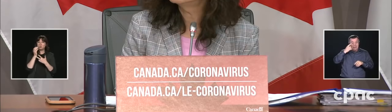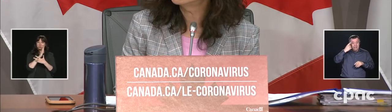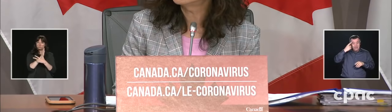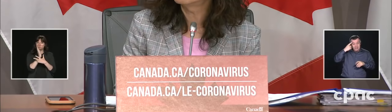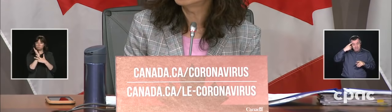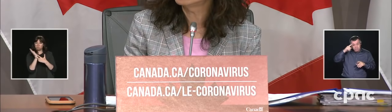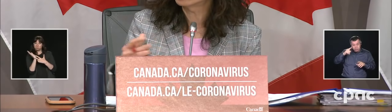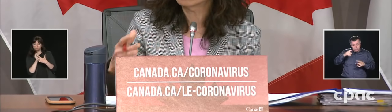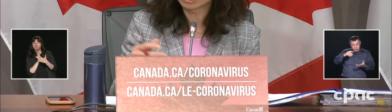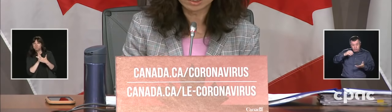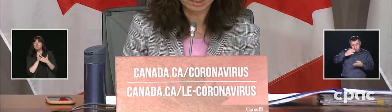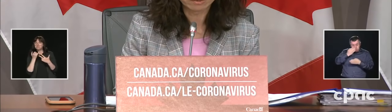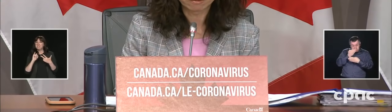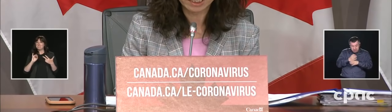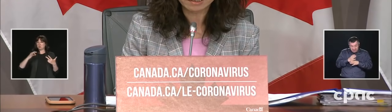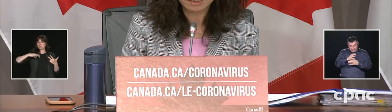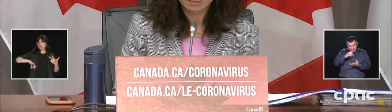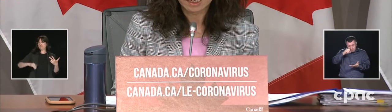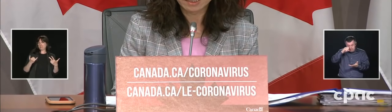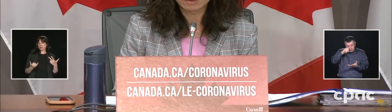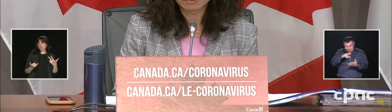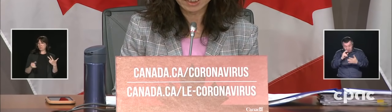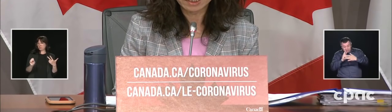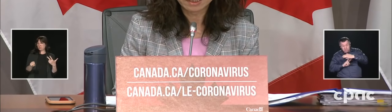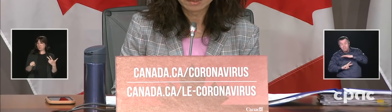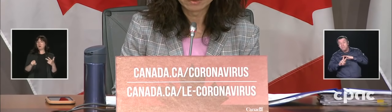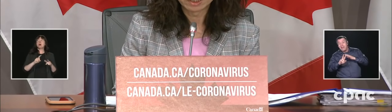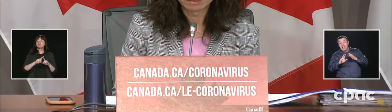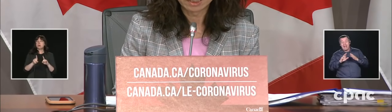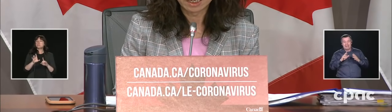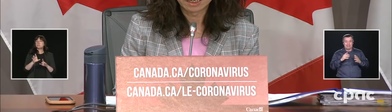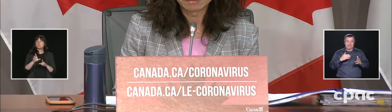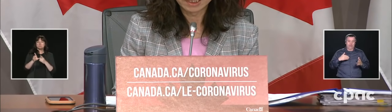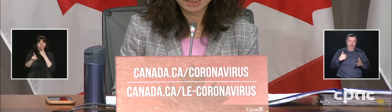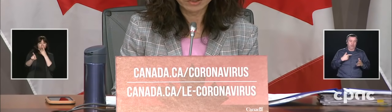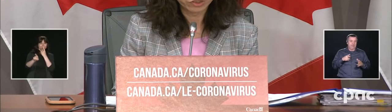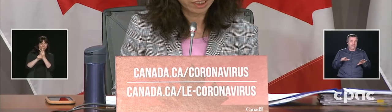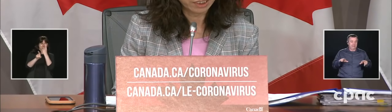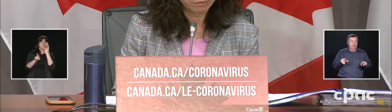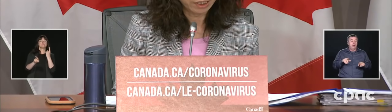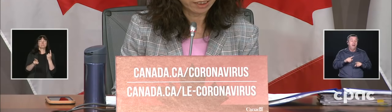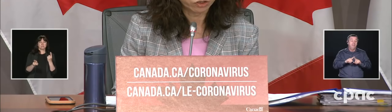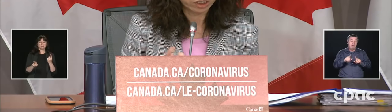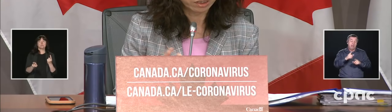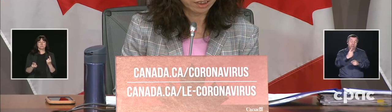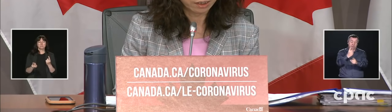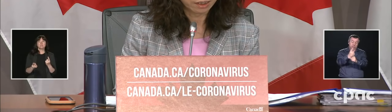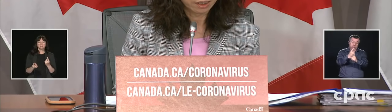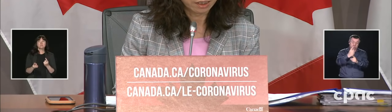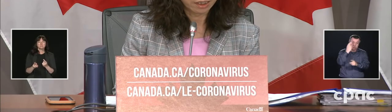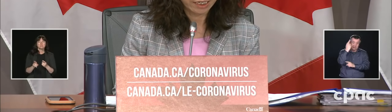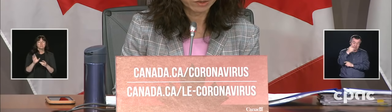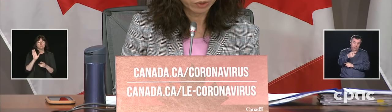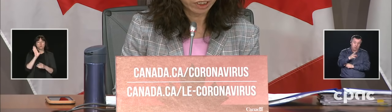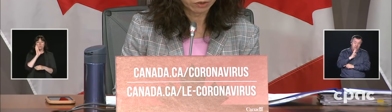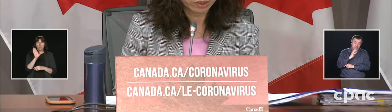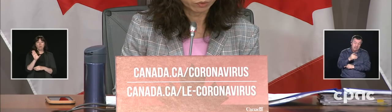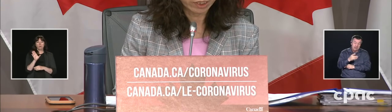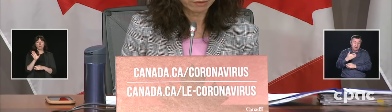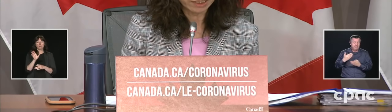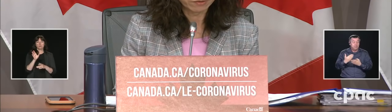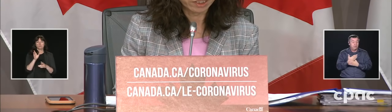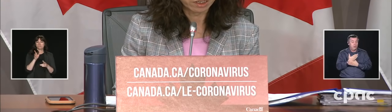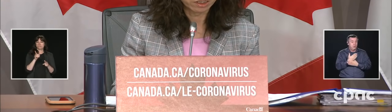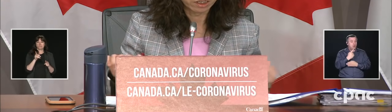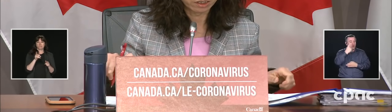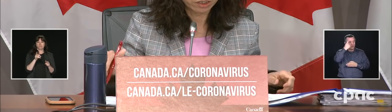this moment in time. But you're absolutely right. I think we will essentially be adjusting as we go as